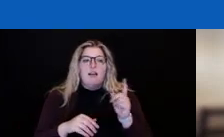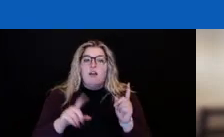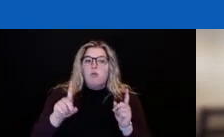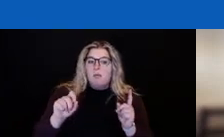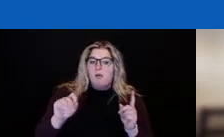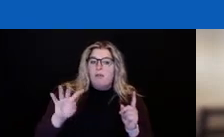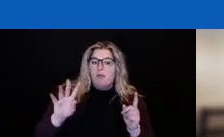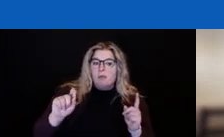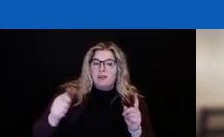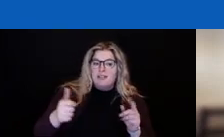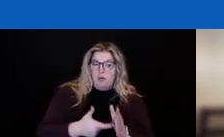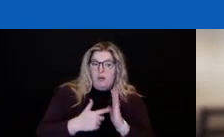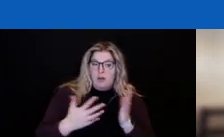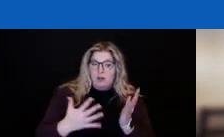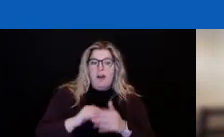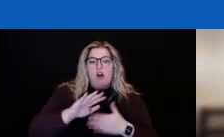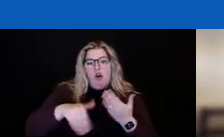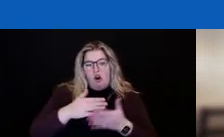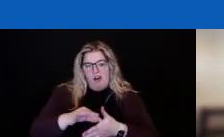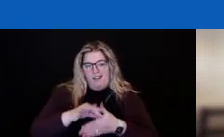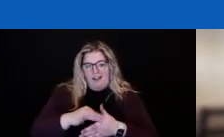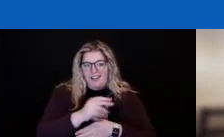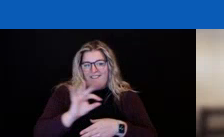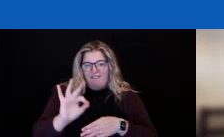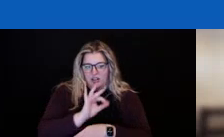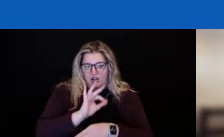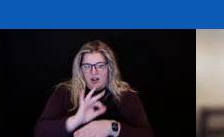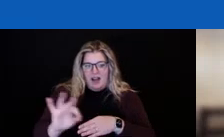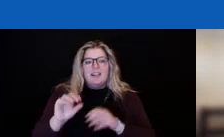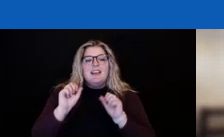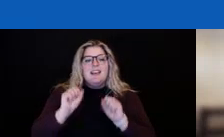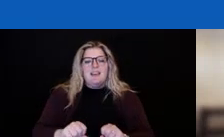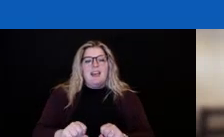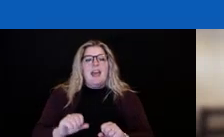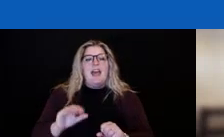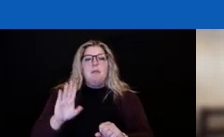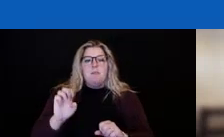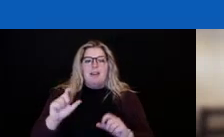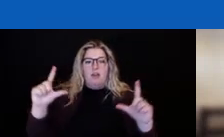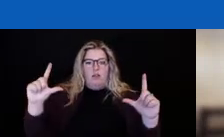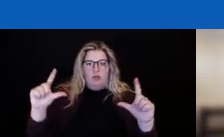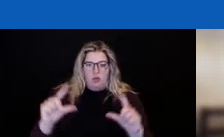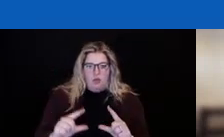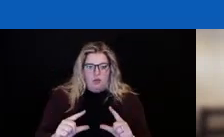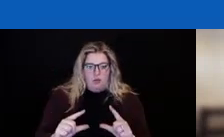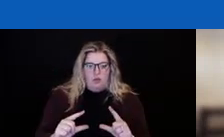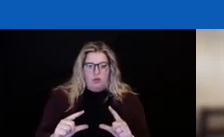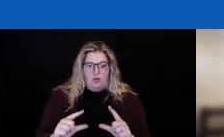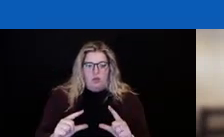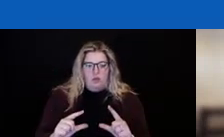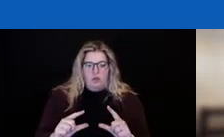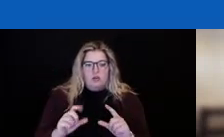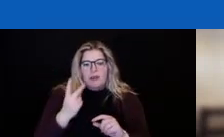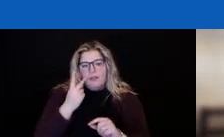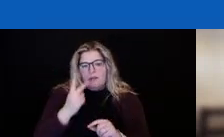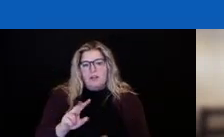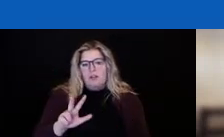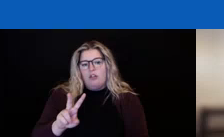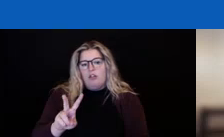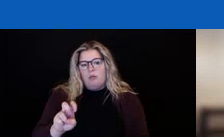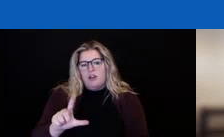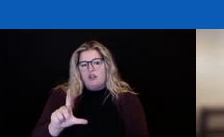1.4.10 requires is that all content and functionality can be scaled down to a viewport width of 320 pixels